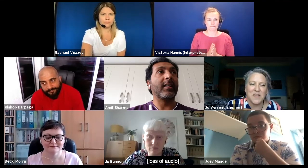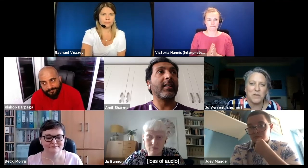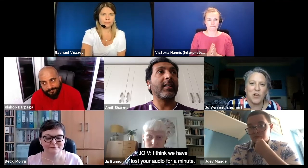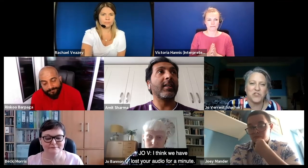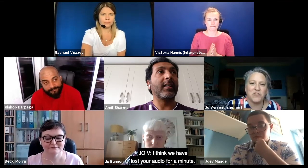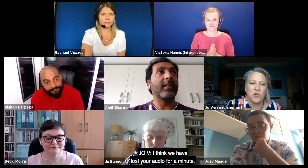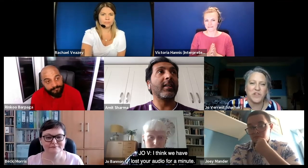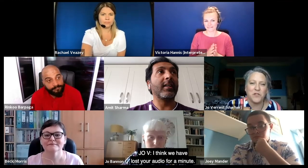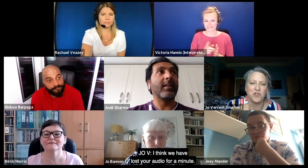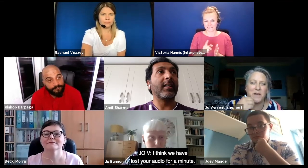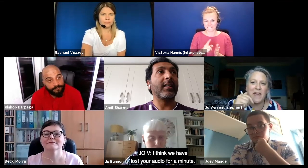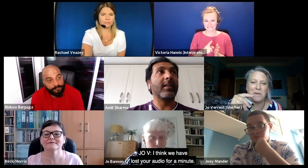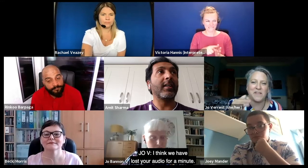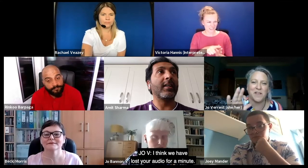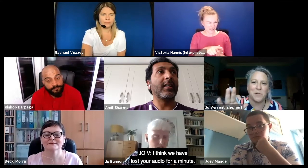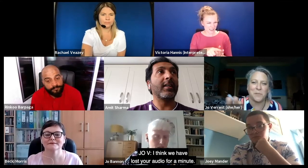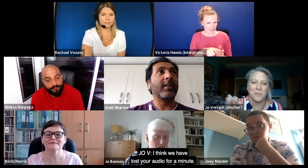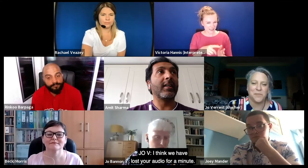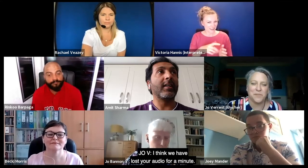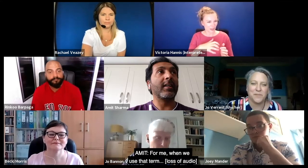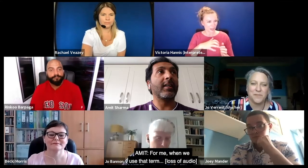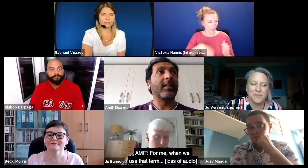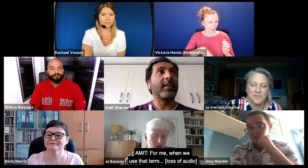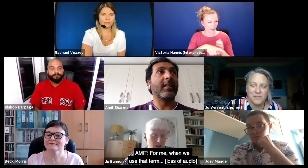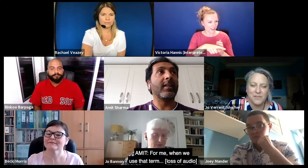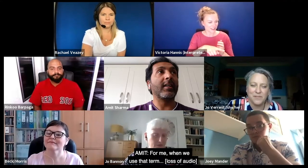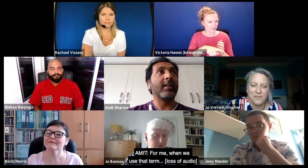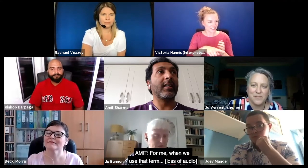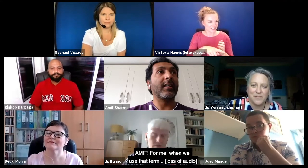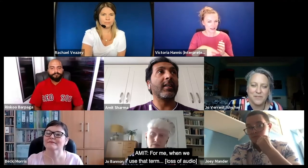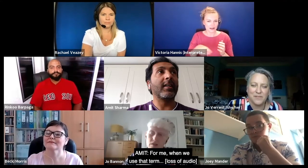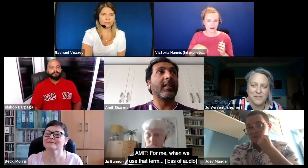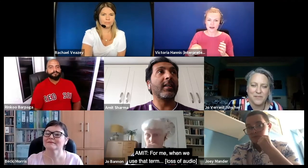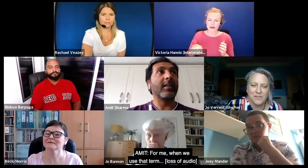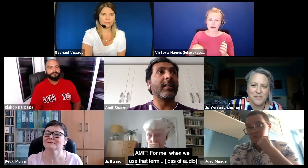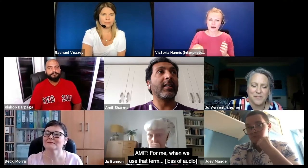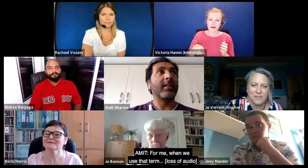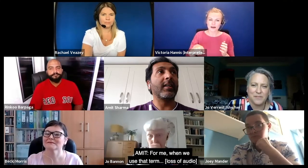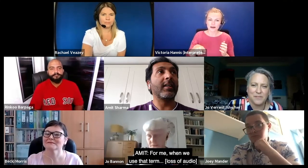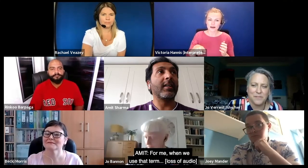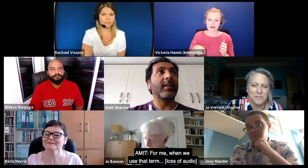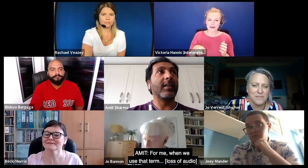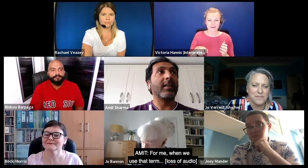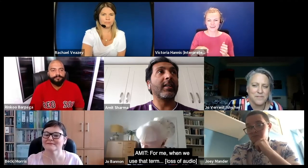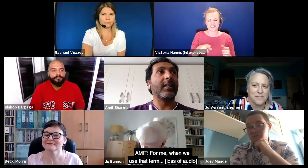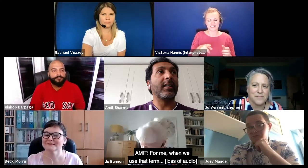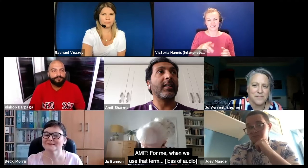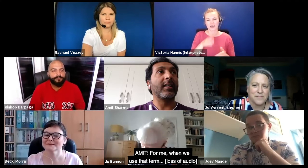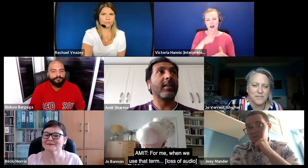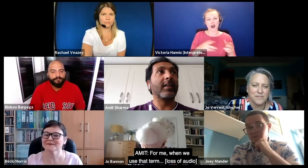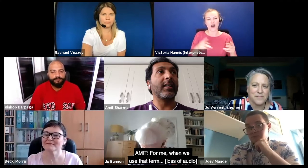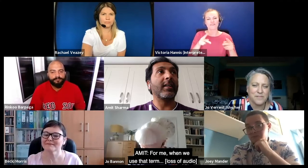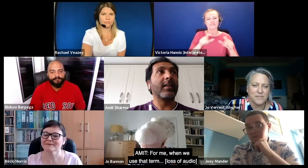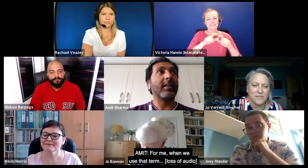I think we've lost your audio for a minute. For me, when we use that term, we talk about it in numbers. But right now,